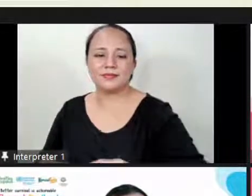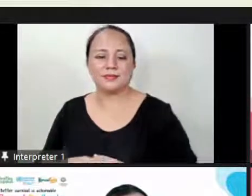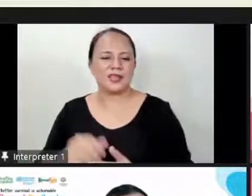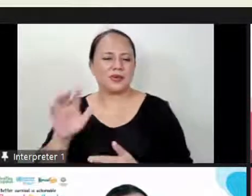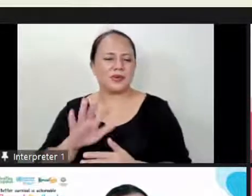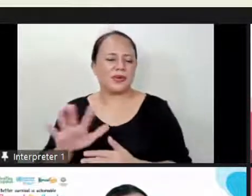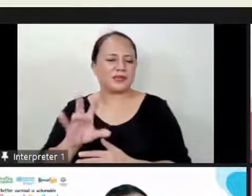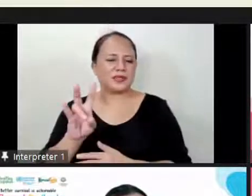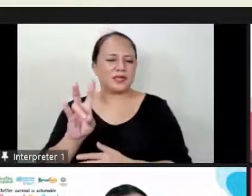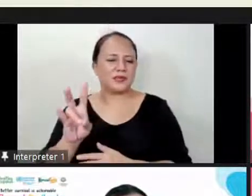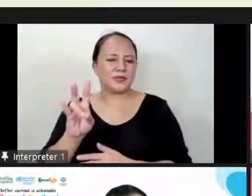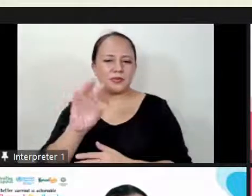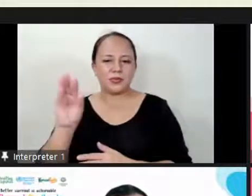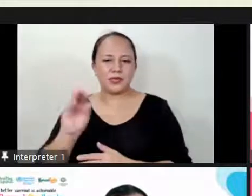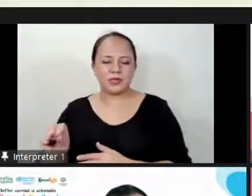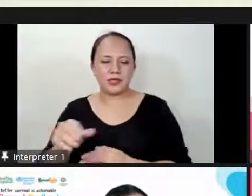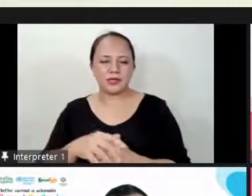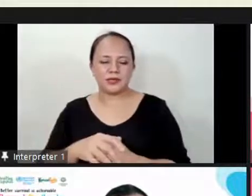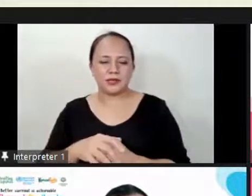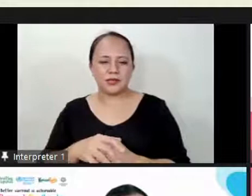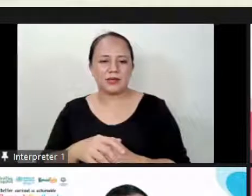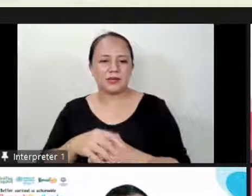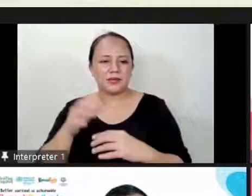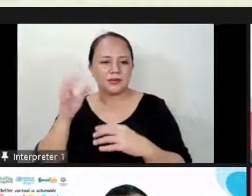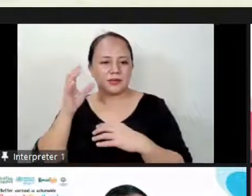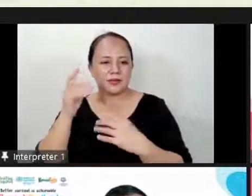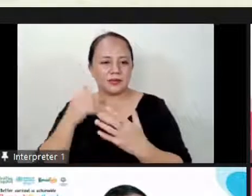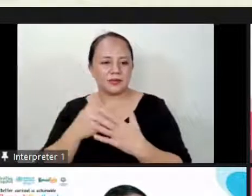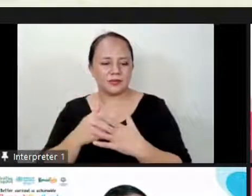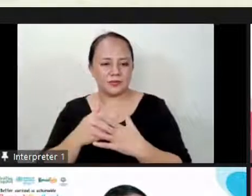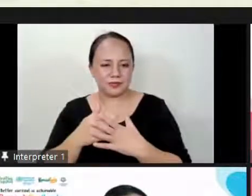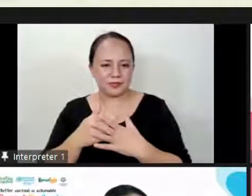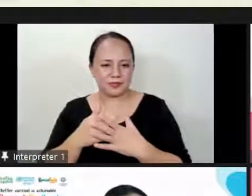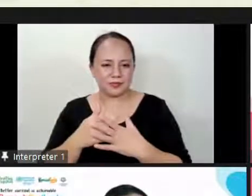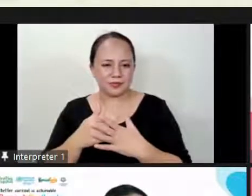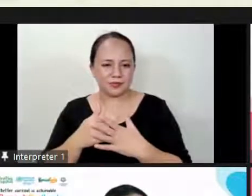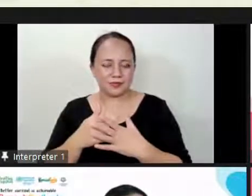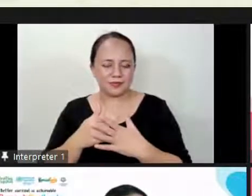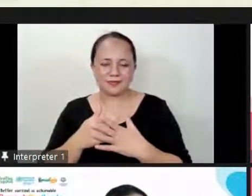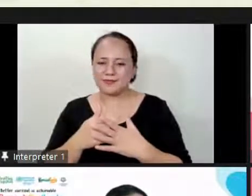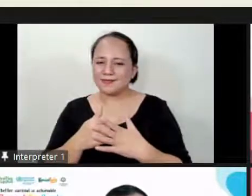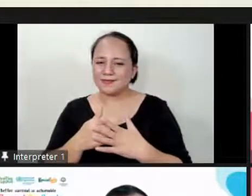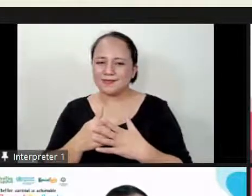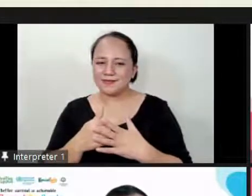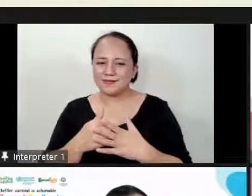Approximately 70% of deaths from cancer occur in low and middle-income countries.